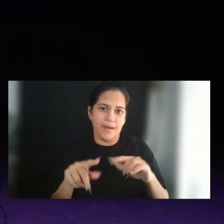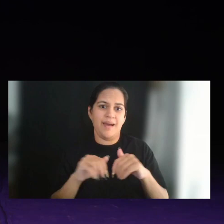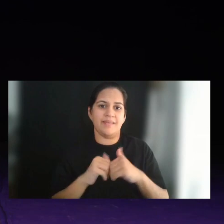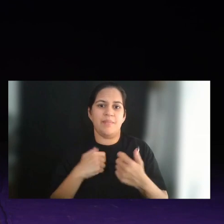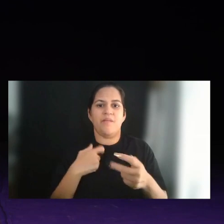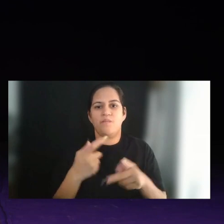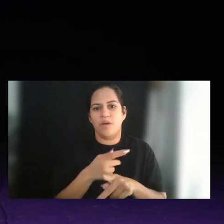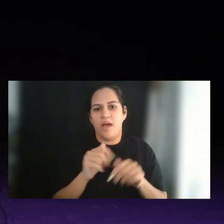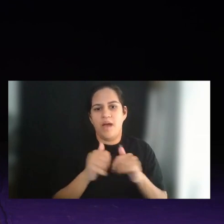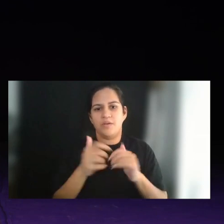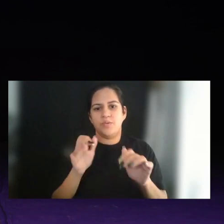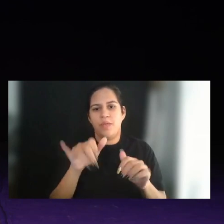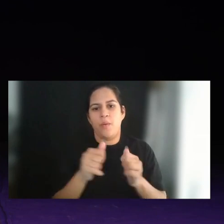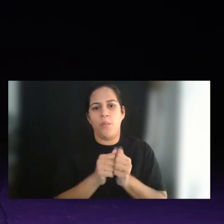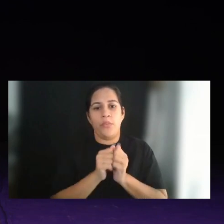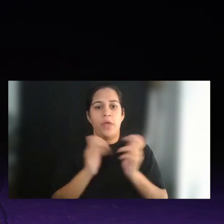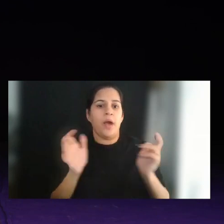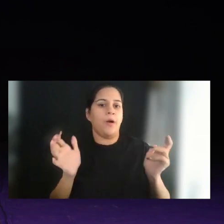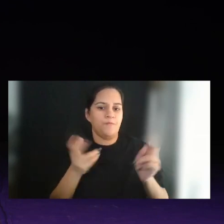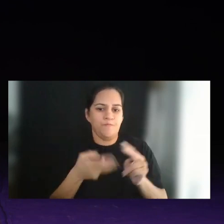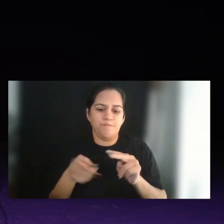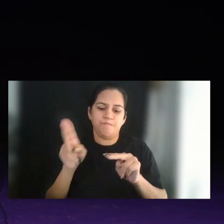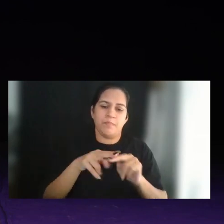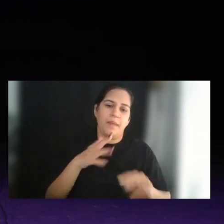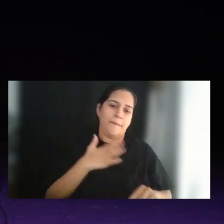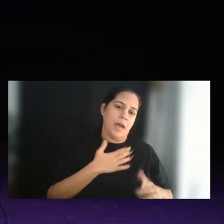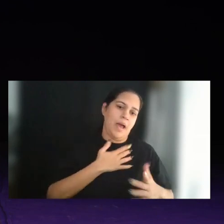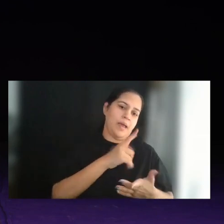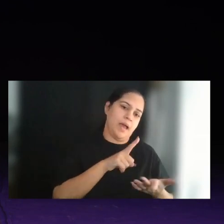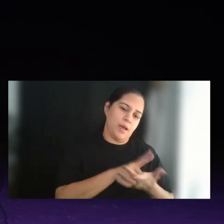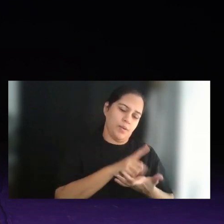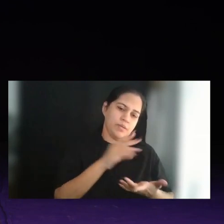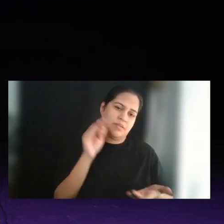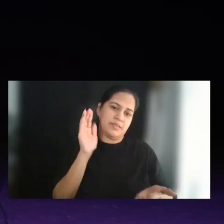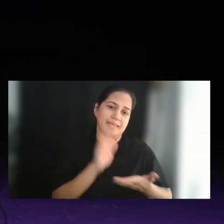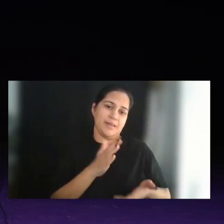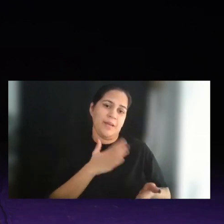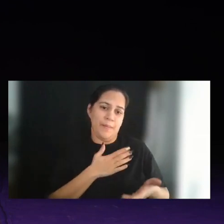without increasing my hours and decreasing my pay.